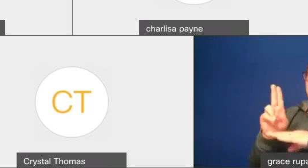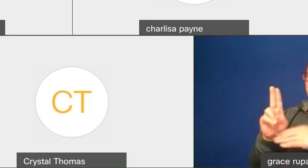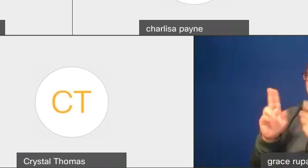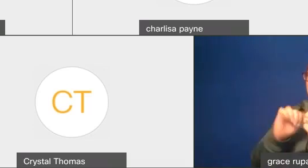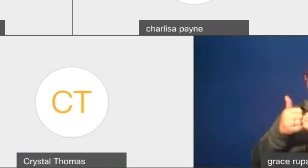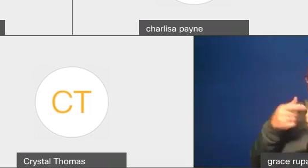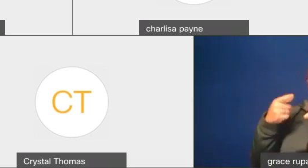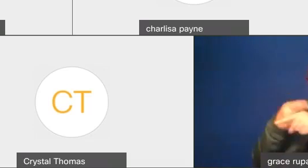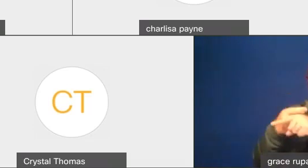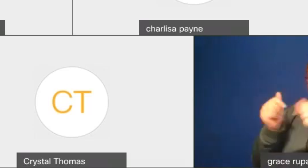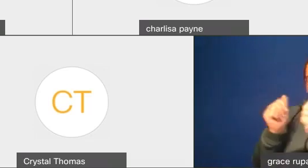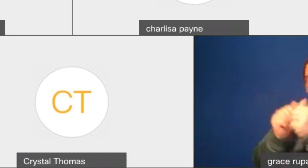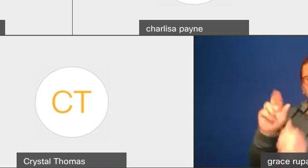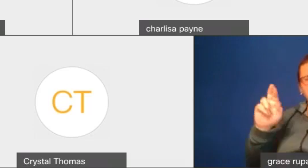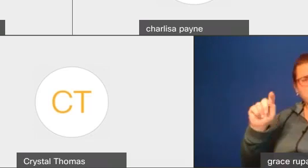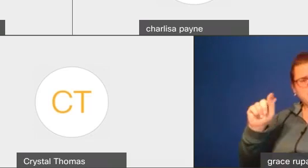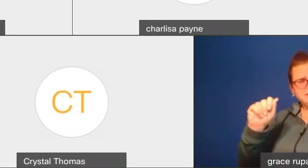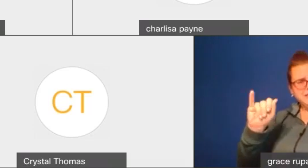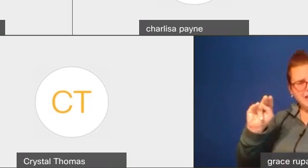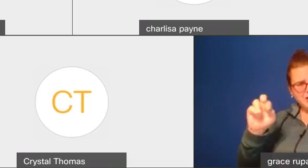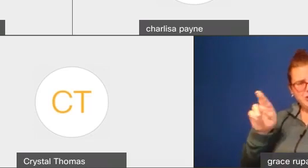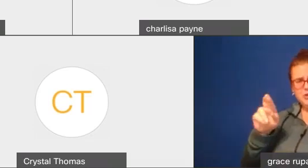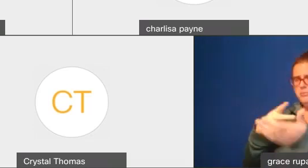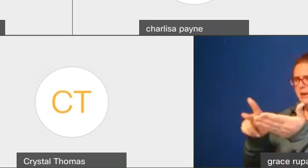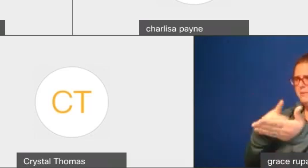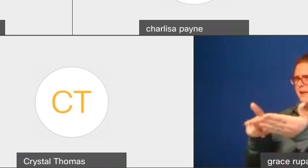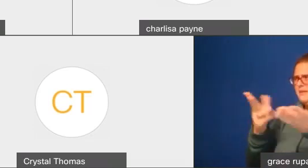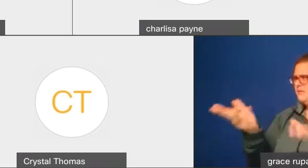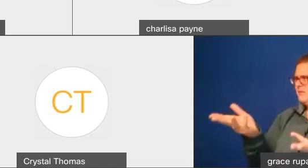for the DSP wage element of lost revenue and the